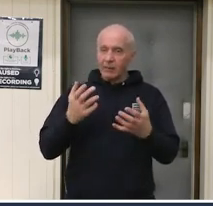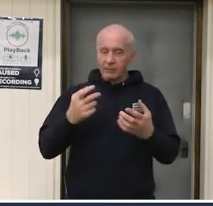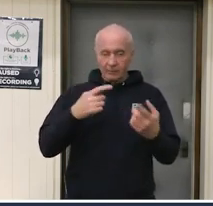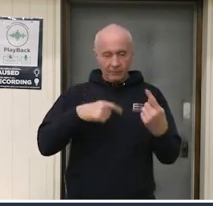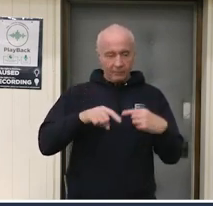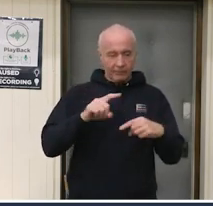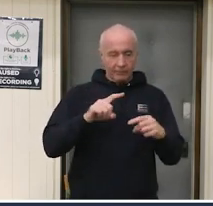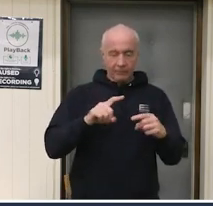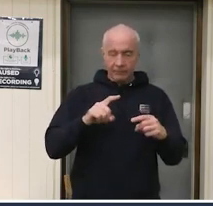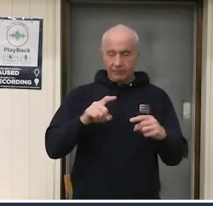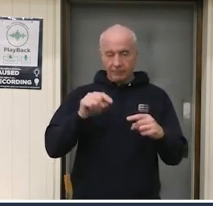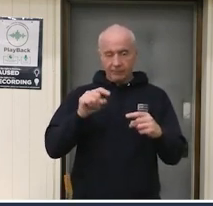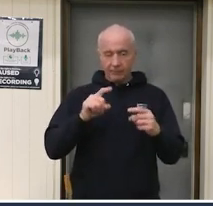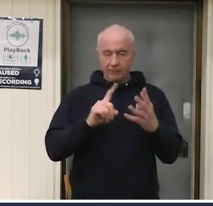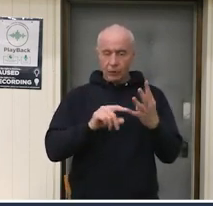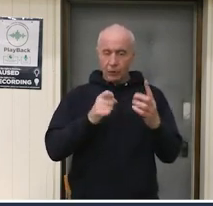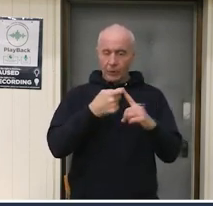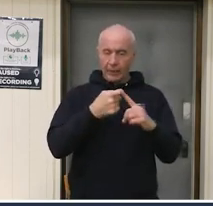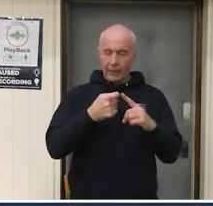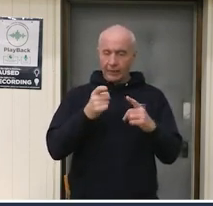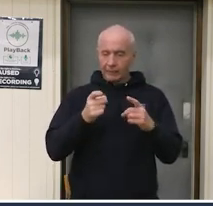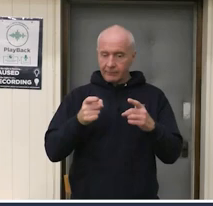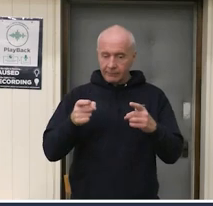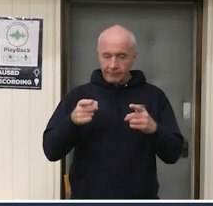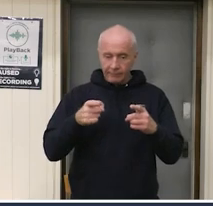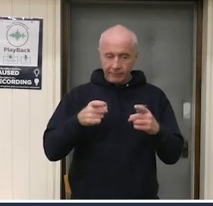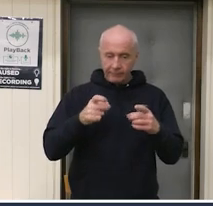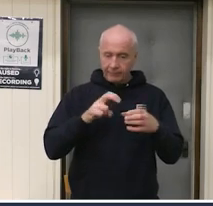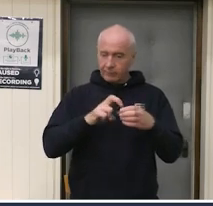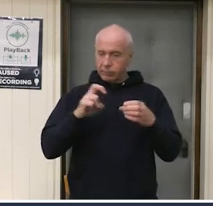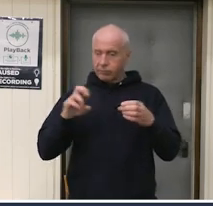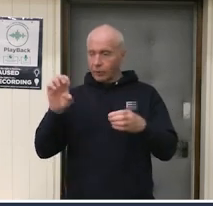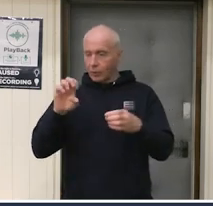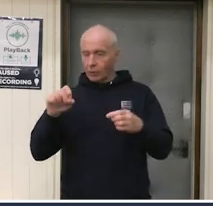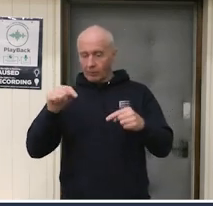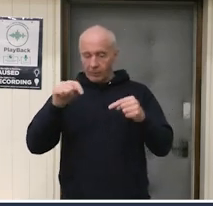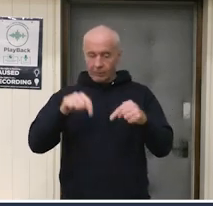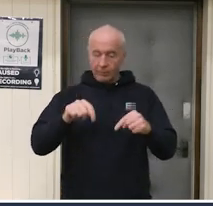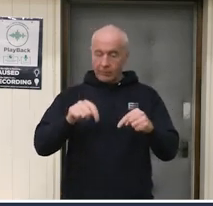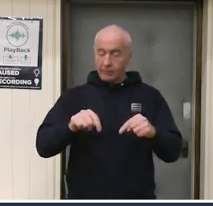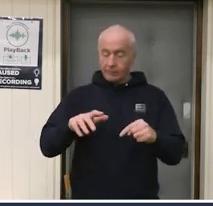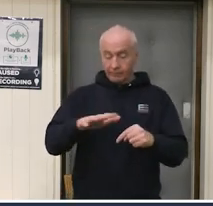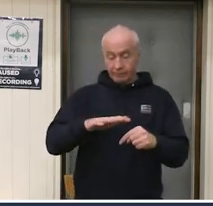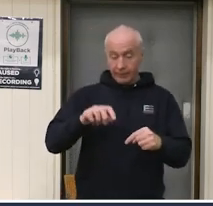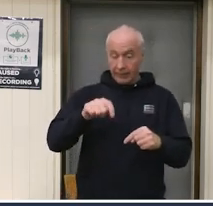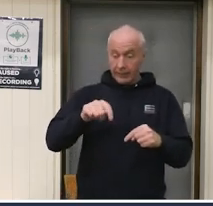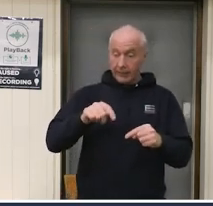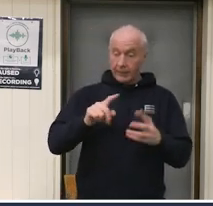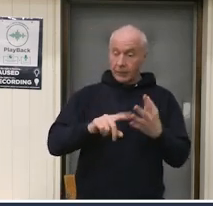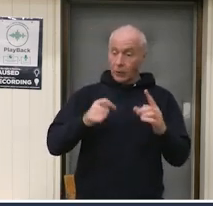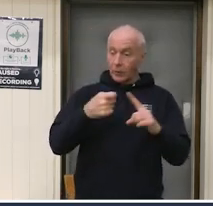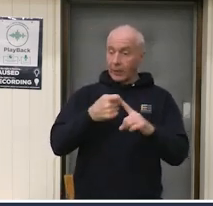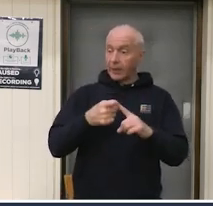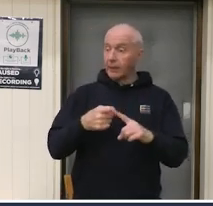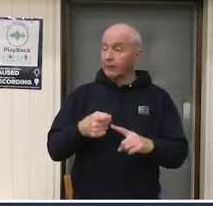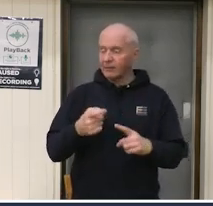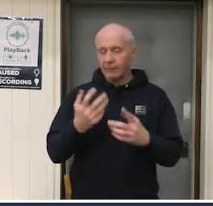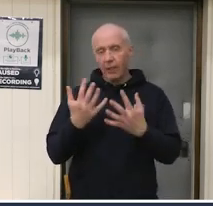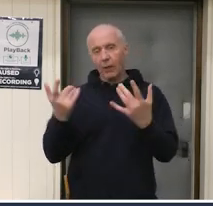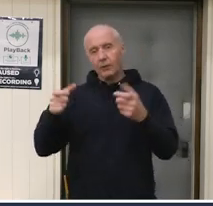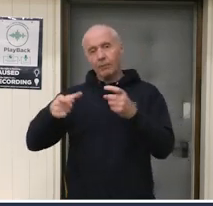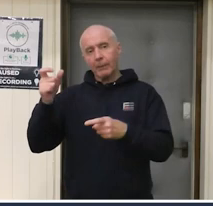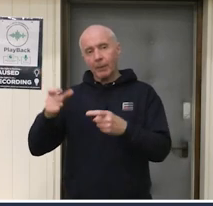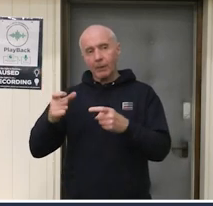It's a European project, but it is a global project as well. Many scientists from all over the world come and use this, but I'll talk a bit about it later. But ostensibly,